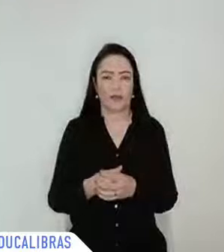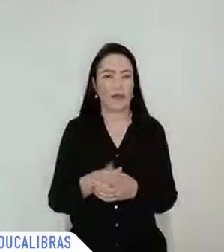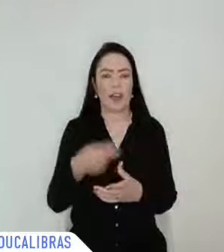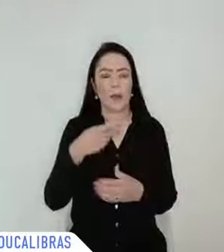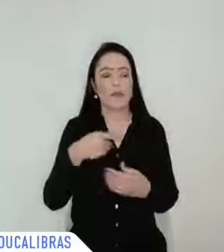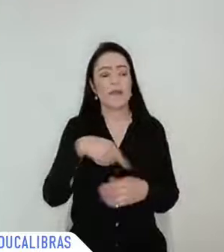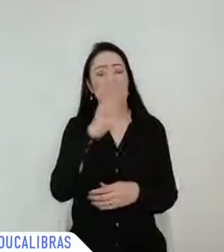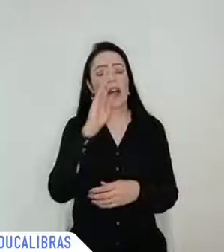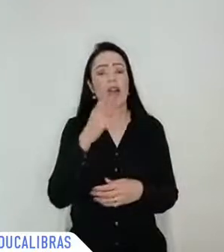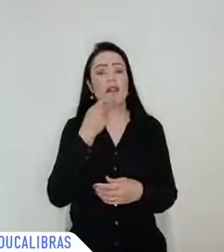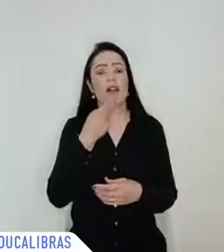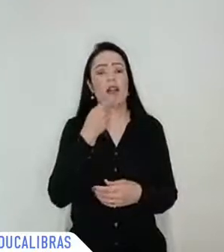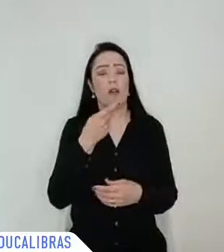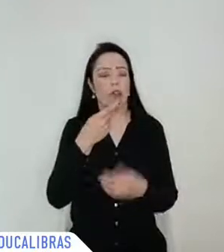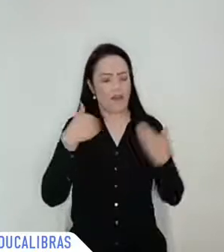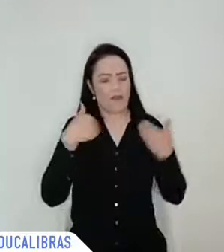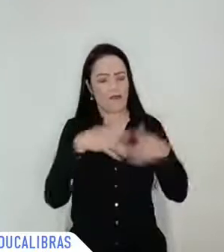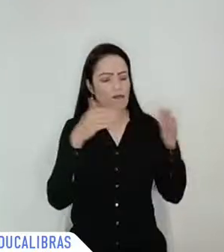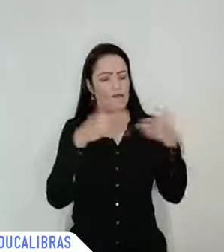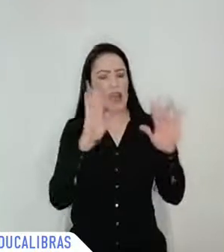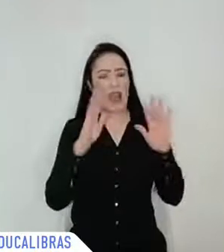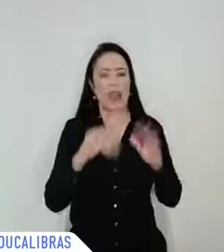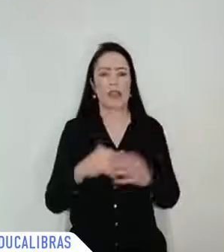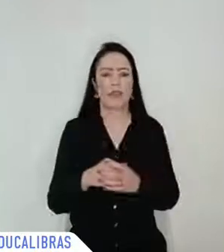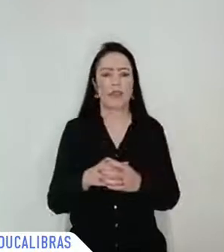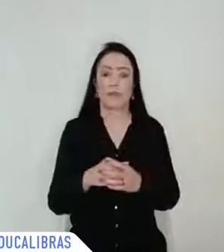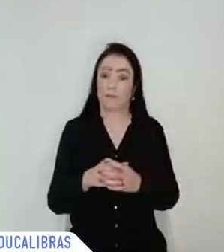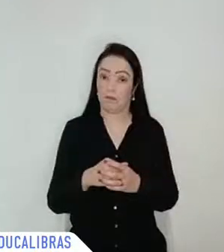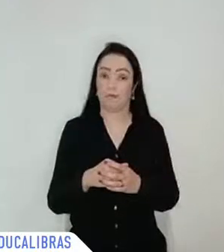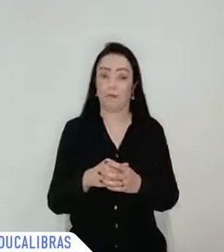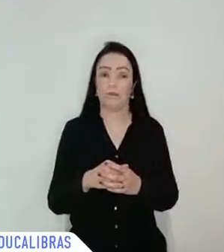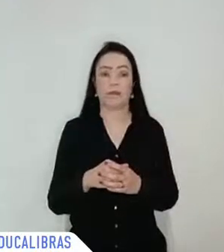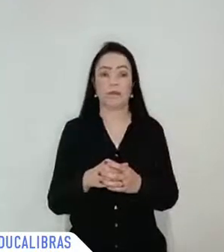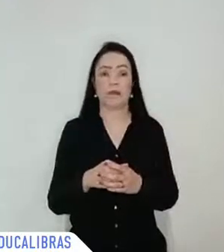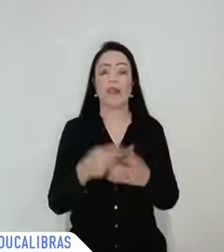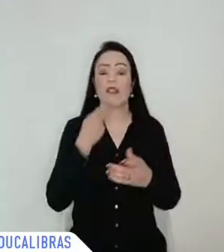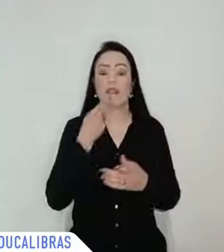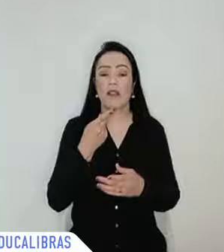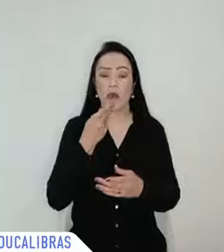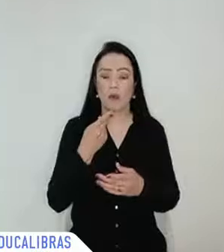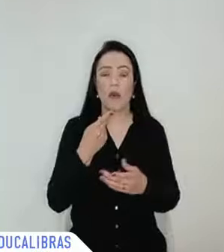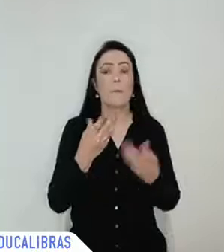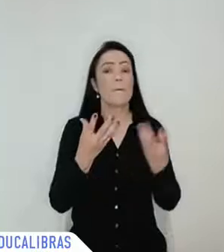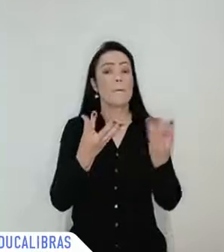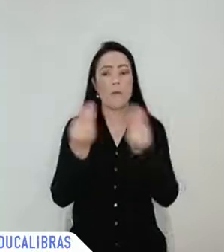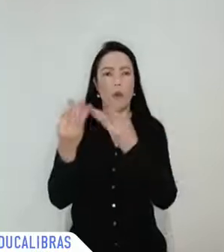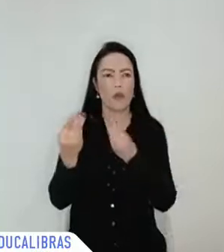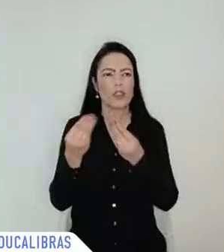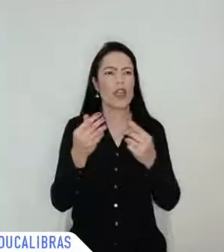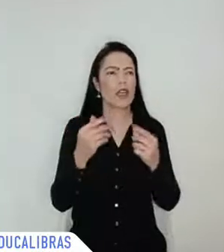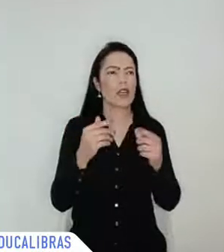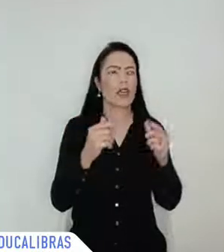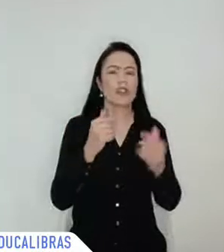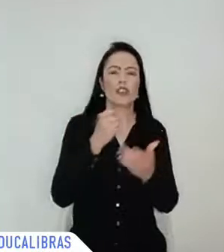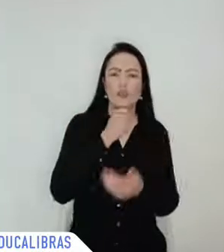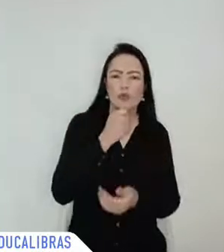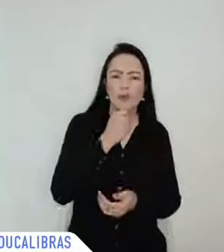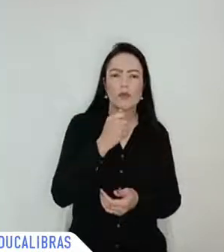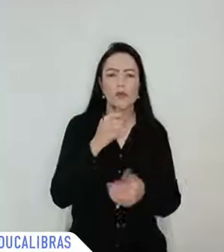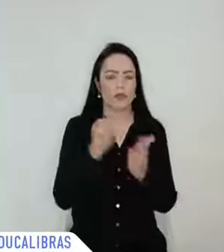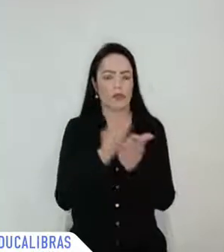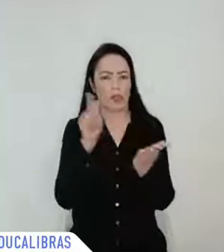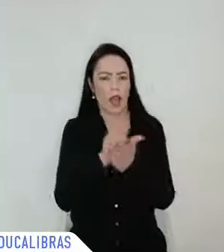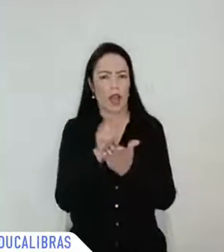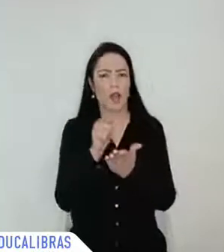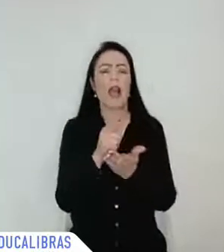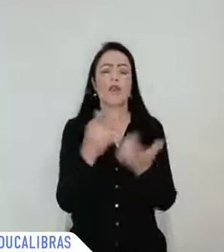telling the president to do something very, how can I say,